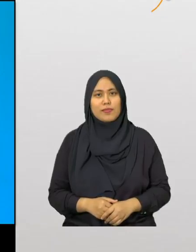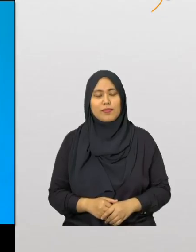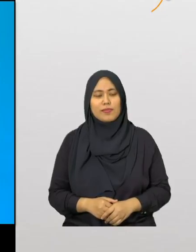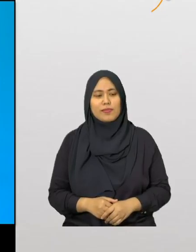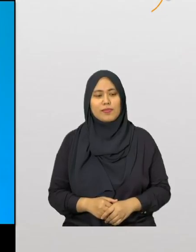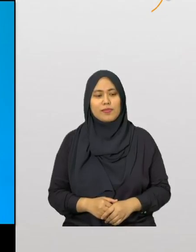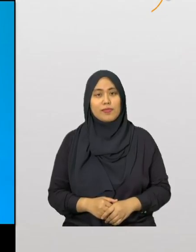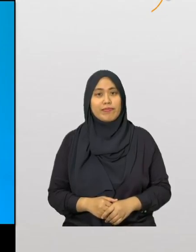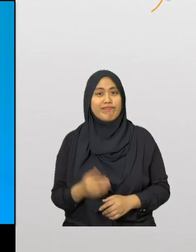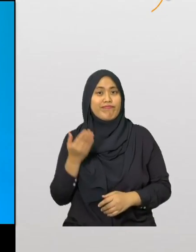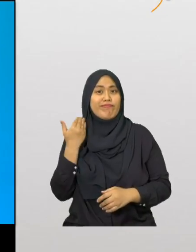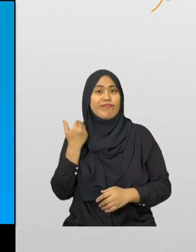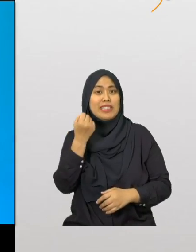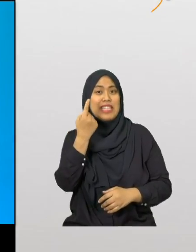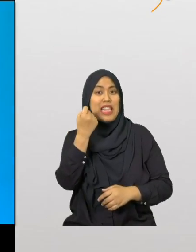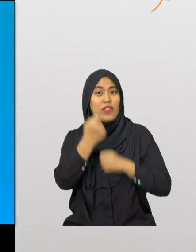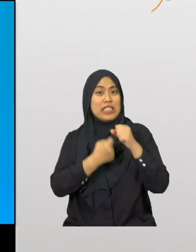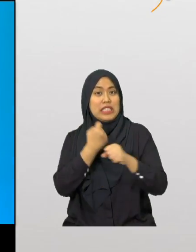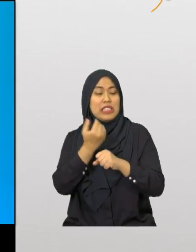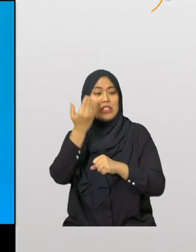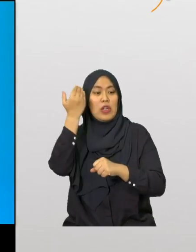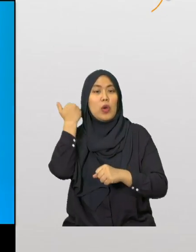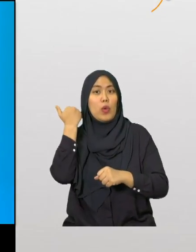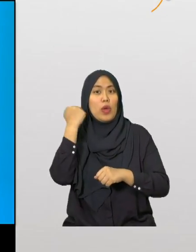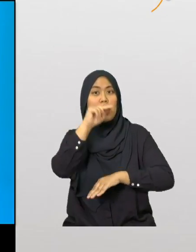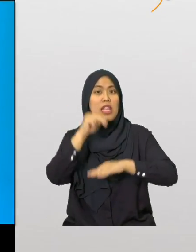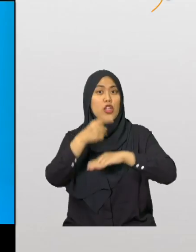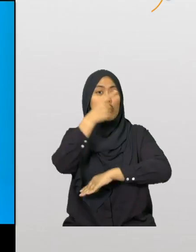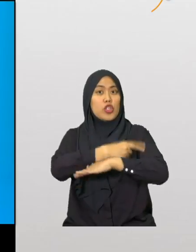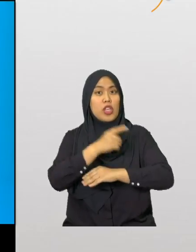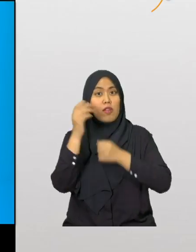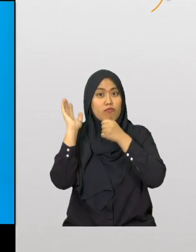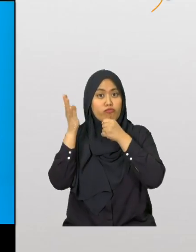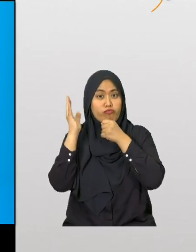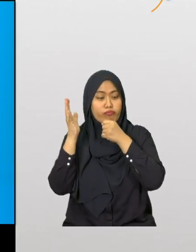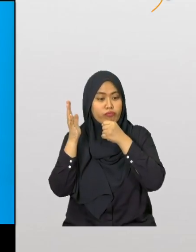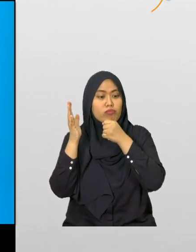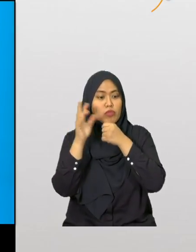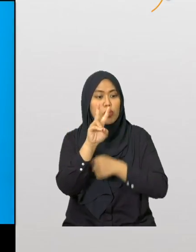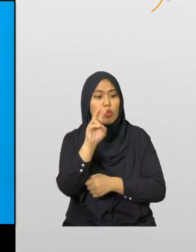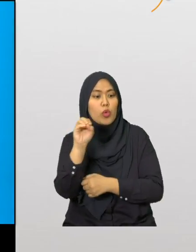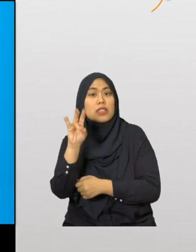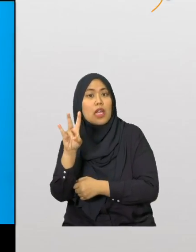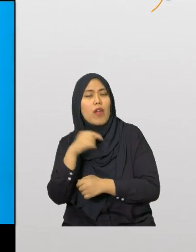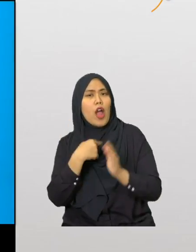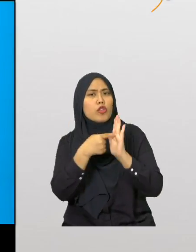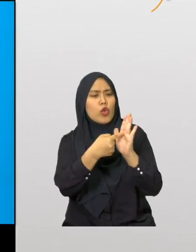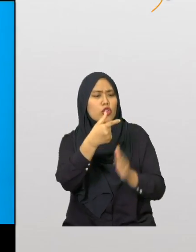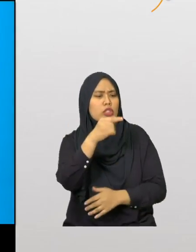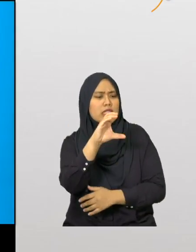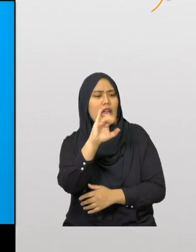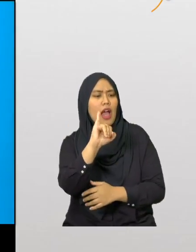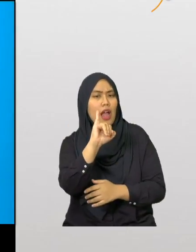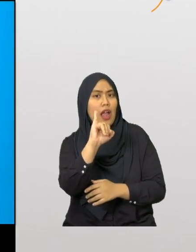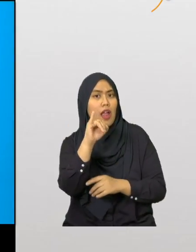"11 years ago, at NDR 2007, I showed a CGI fly-through of what we hoped Punggol would look like